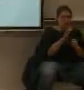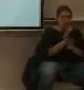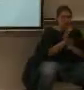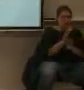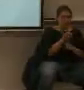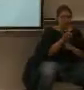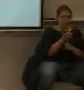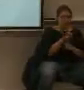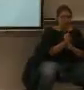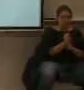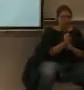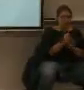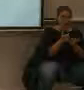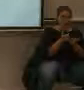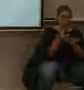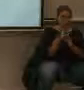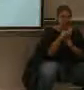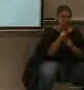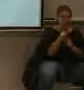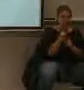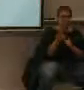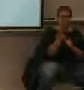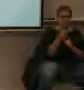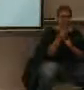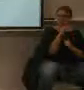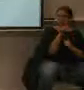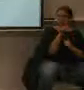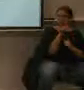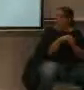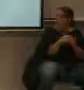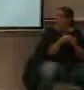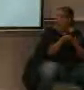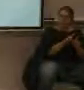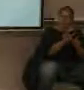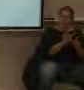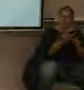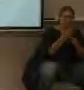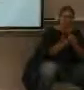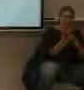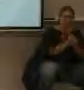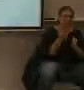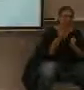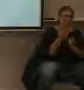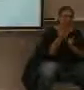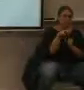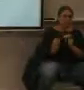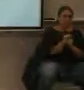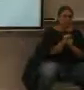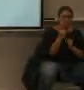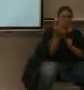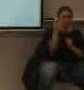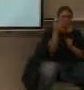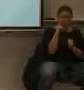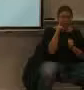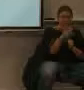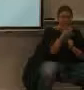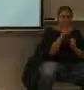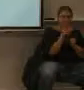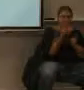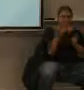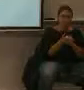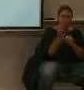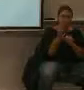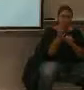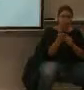filters. Largest mass of any pollutant. And it also interferes with fish reproduction. And one of the reasons for that is that a lot of